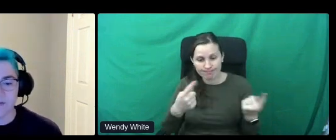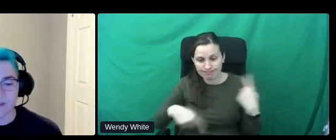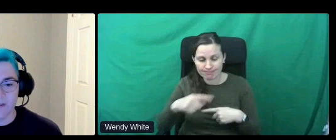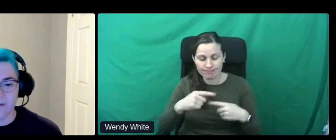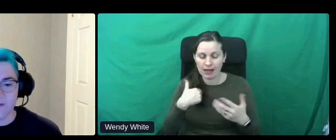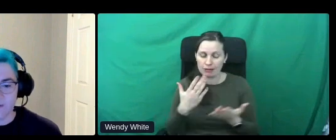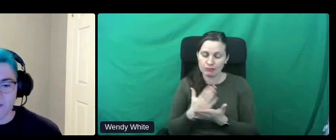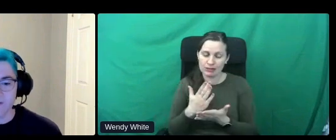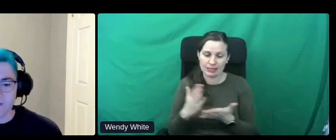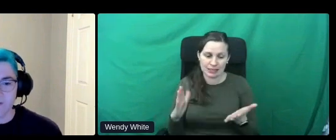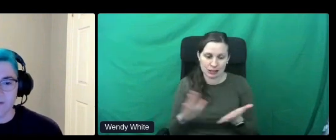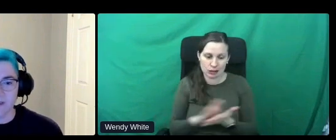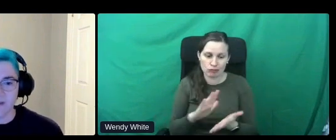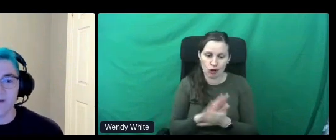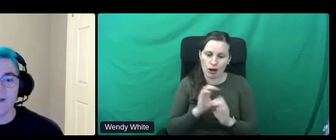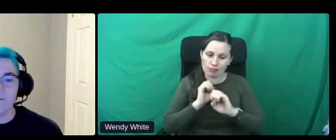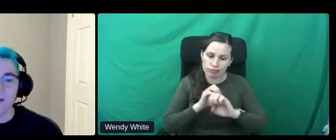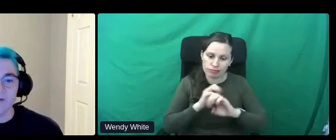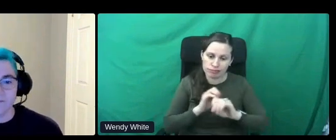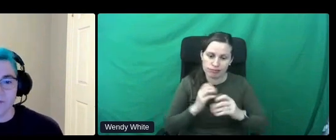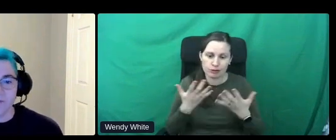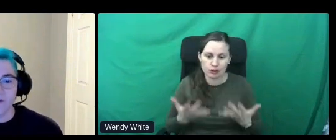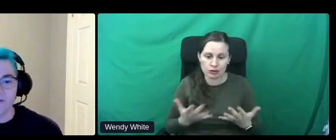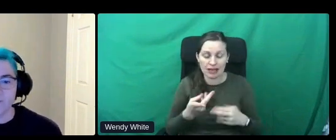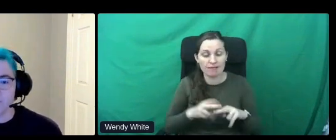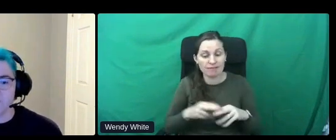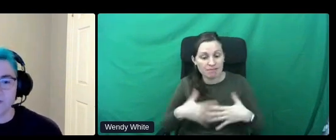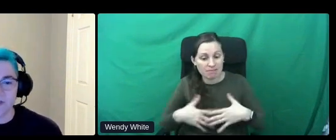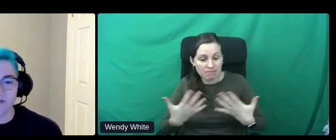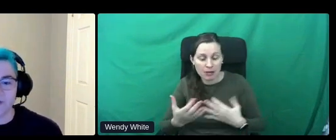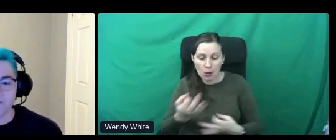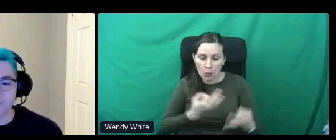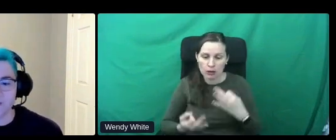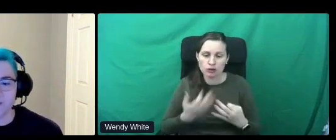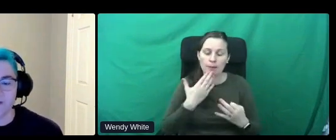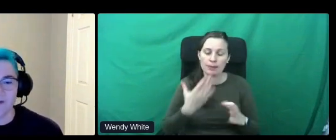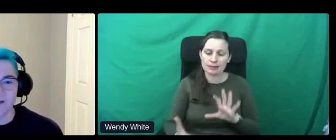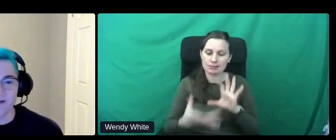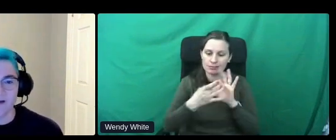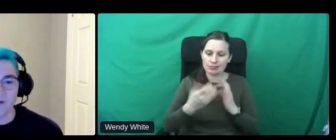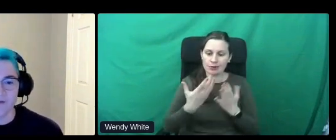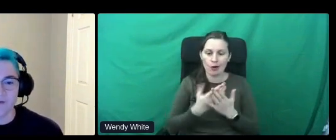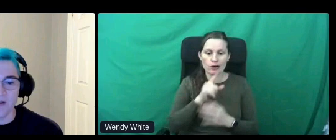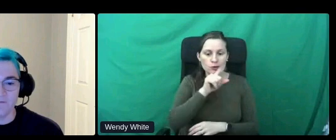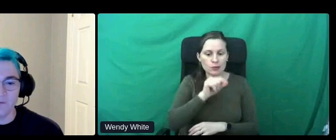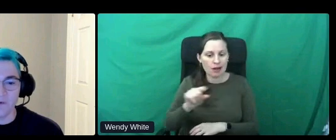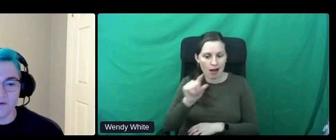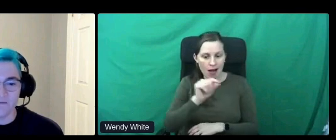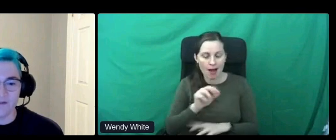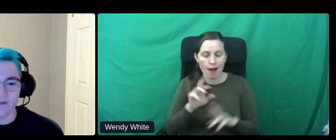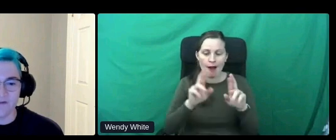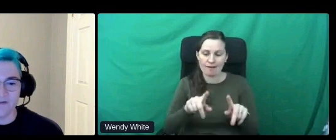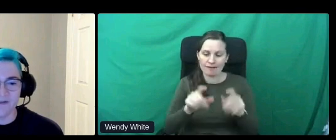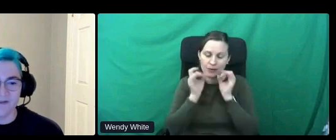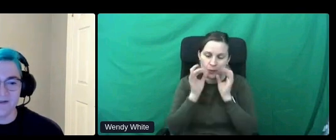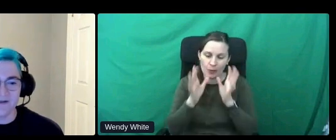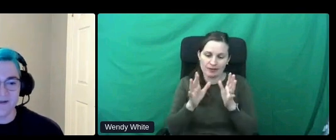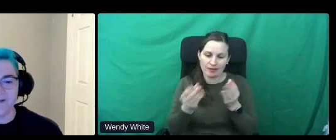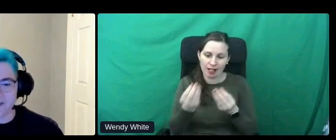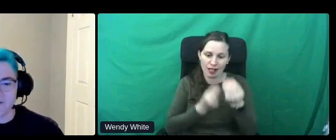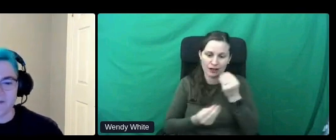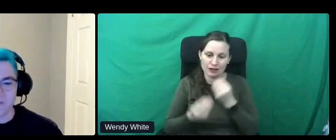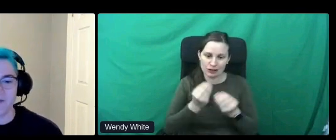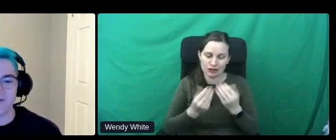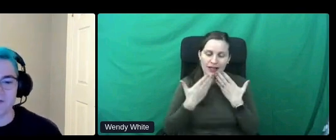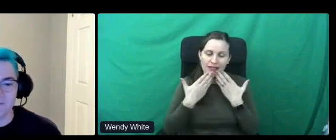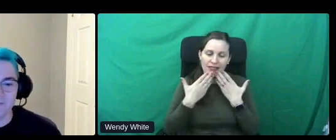enjoyed talking to you all today. If you have any further questions, please reach out to me on Twitter, and I hope that you all have a wonderful lunch.